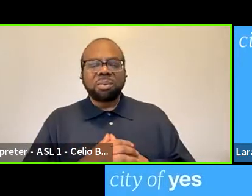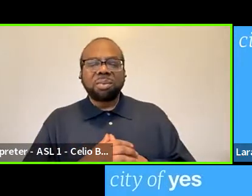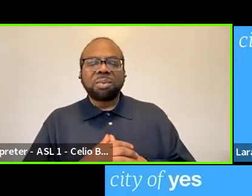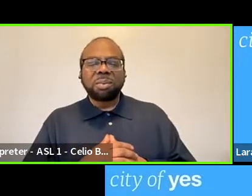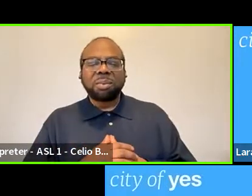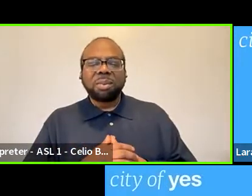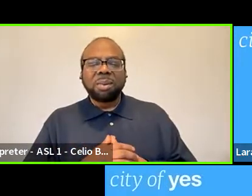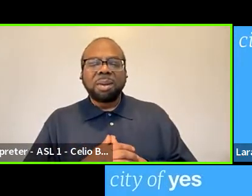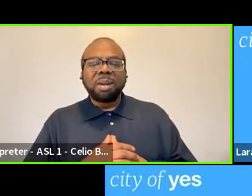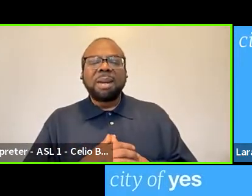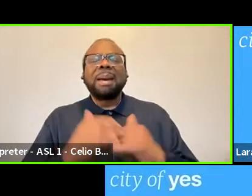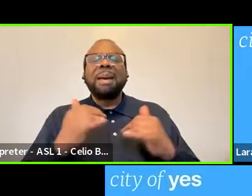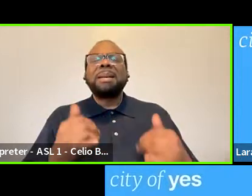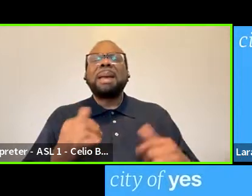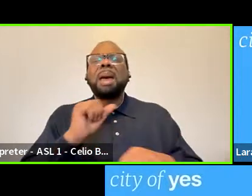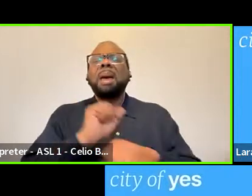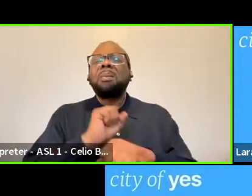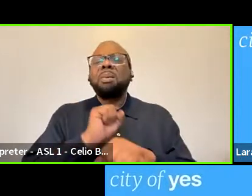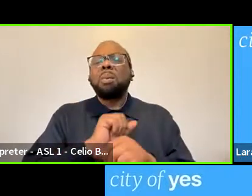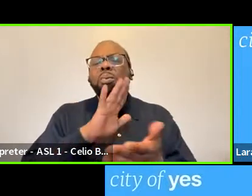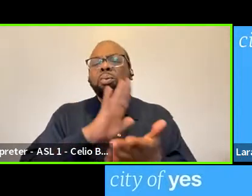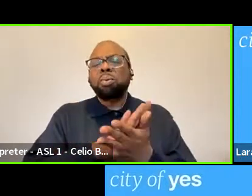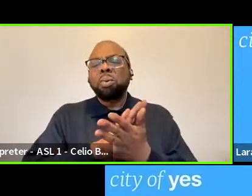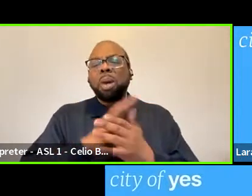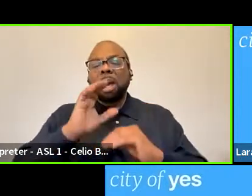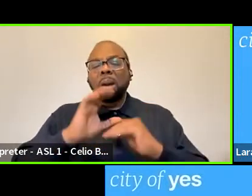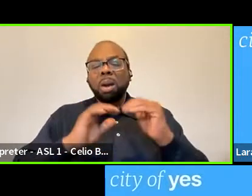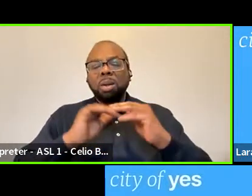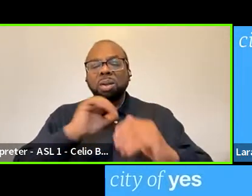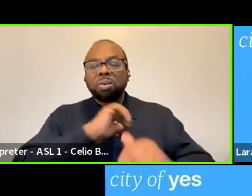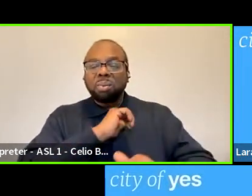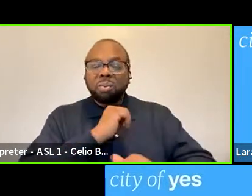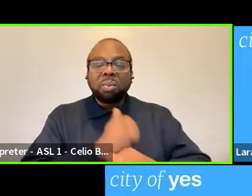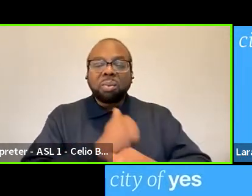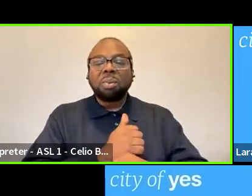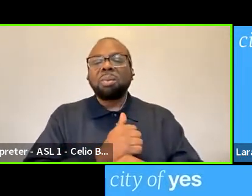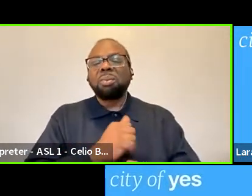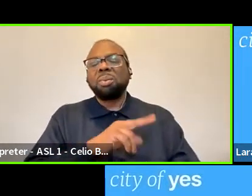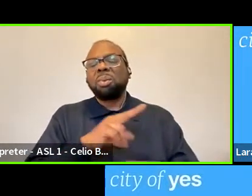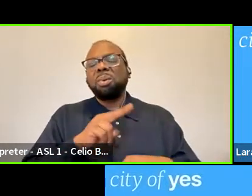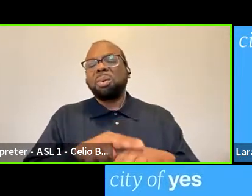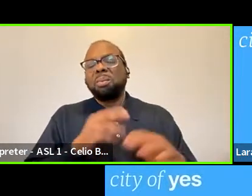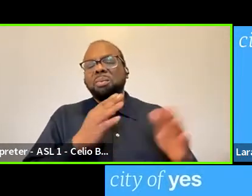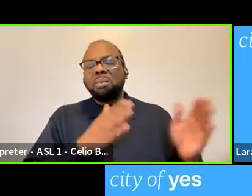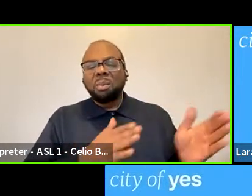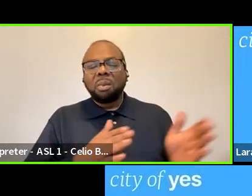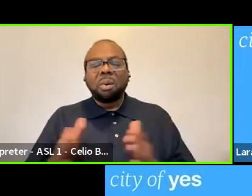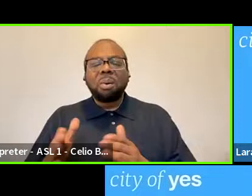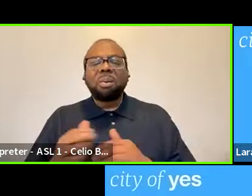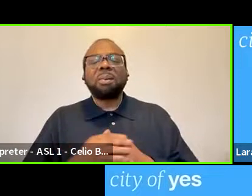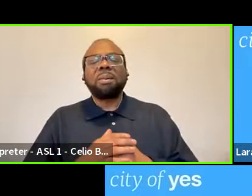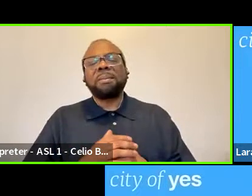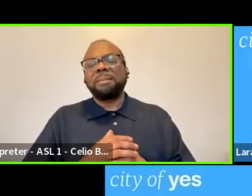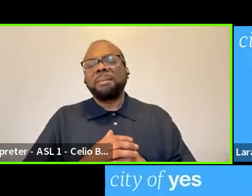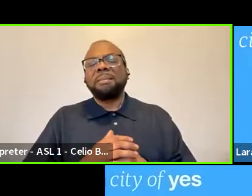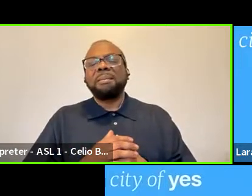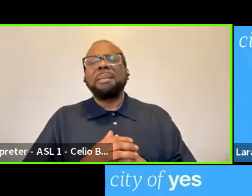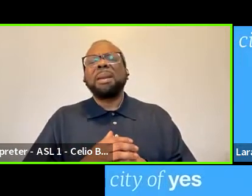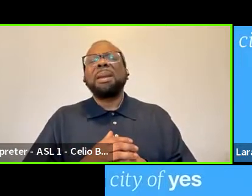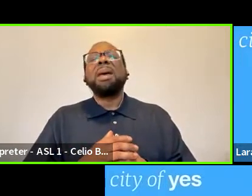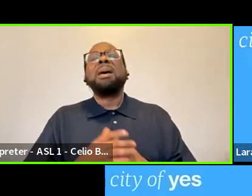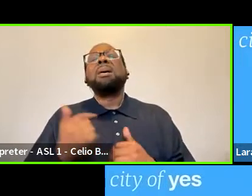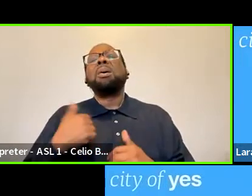Yeah, we work closely with the school construction authority in the normal order of things and definitely have been working